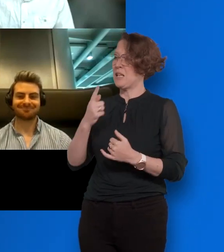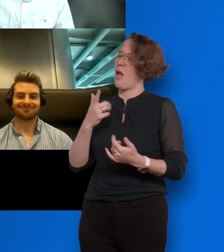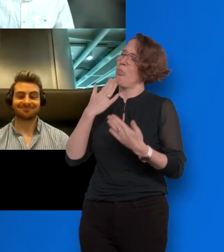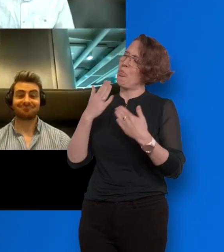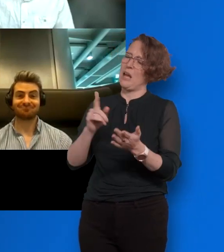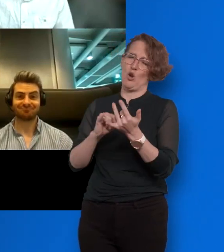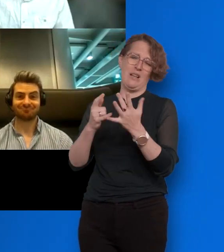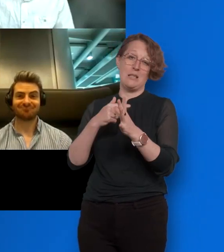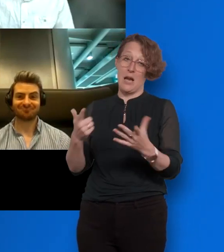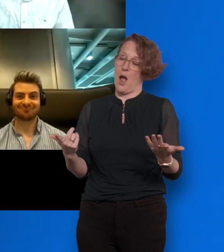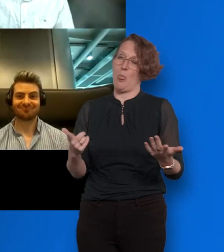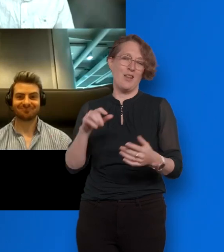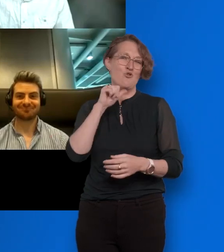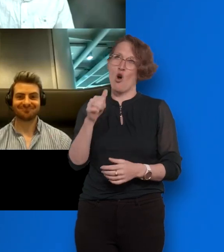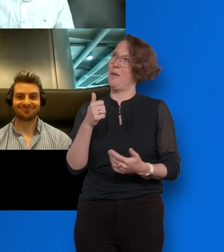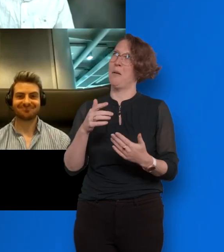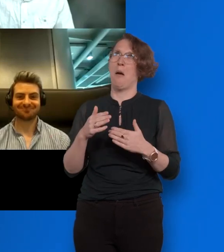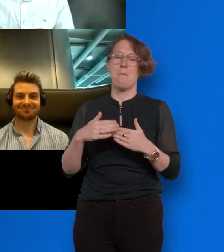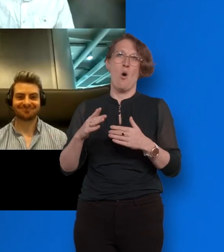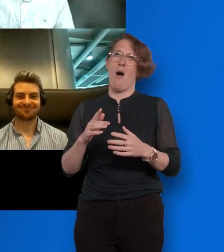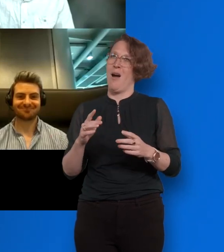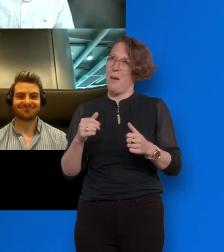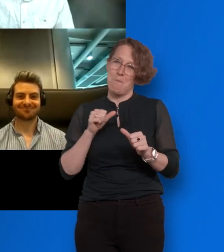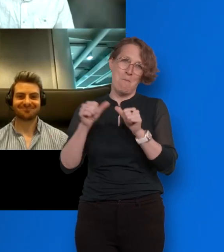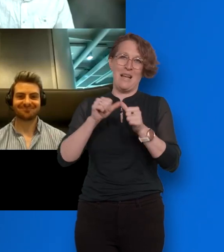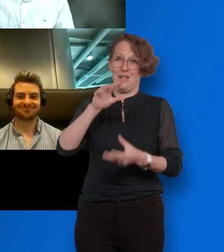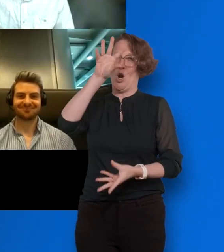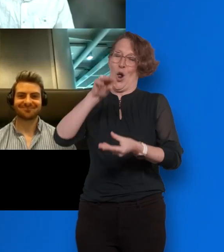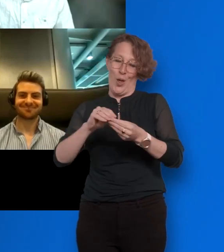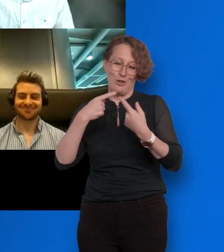not have made a nicer or more appropriate closing statement.